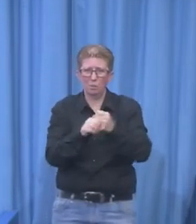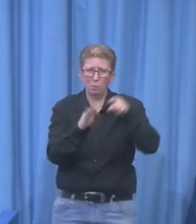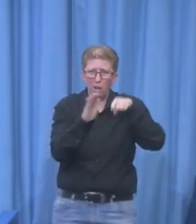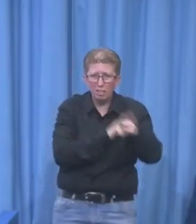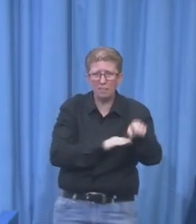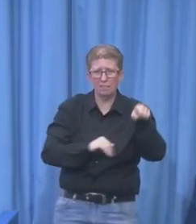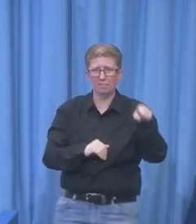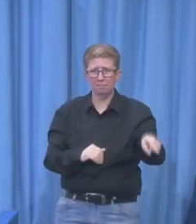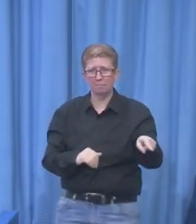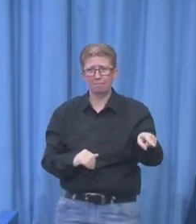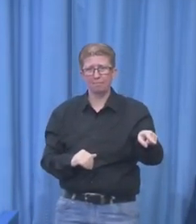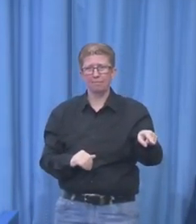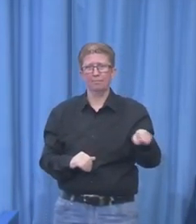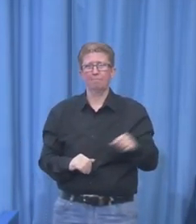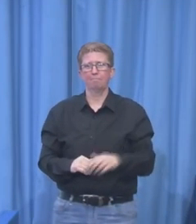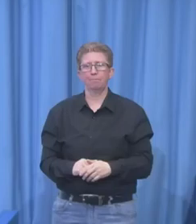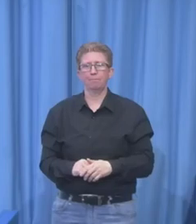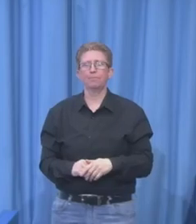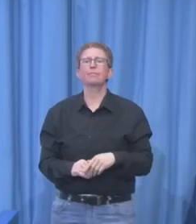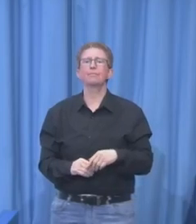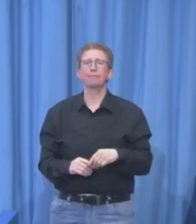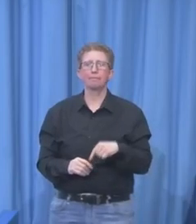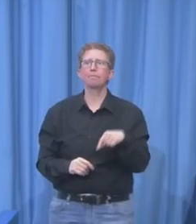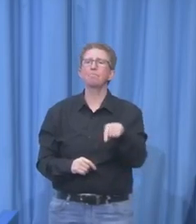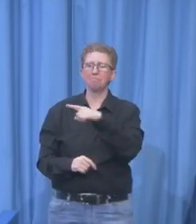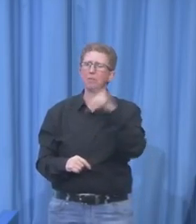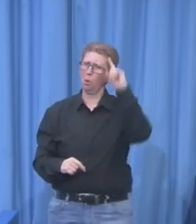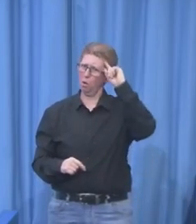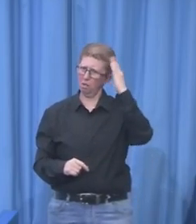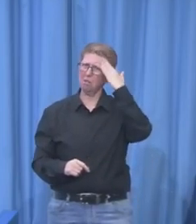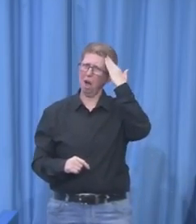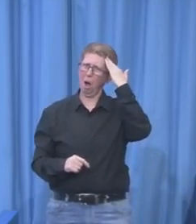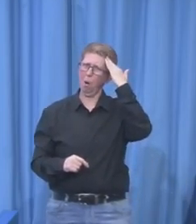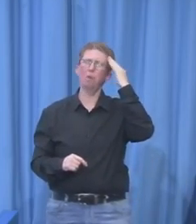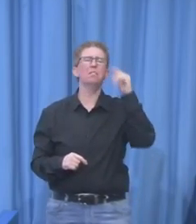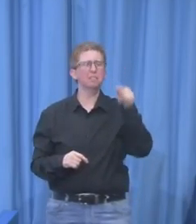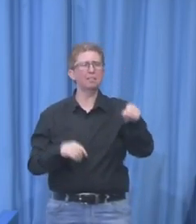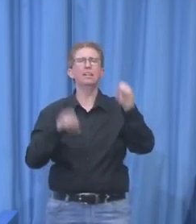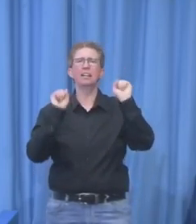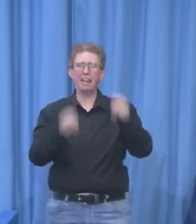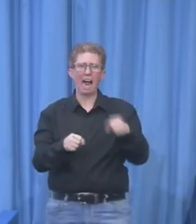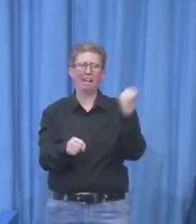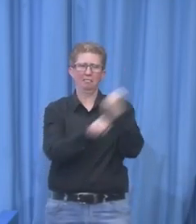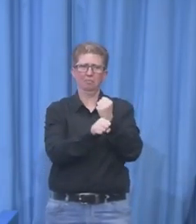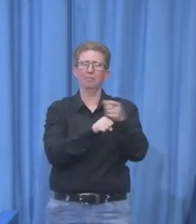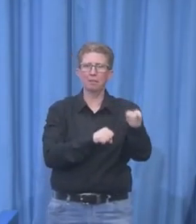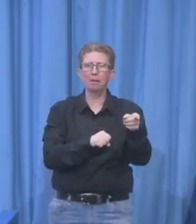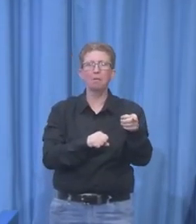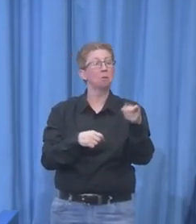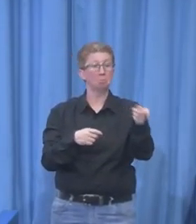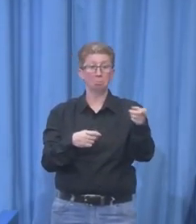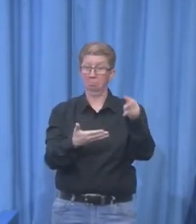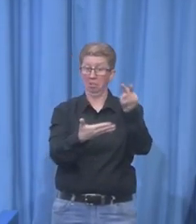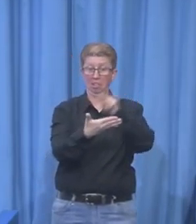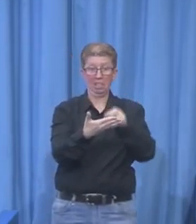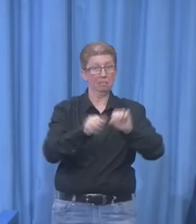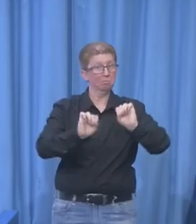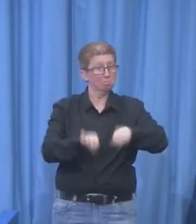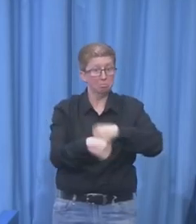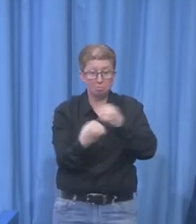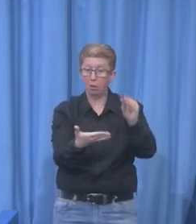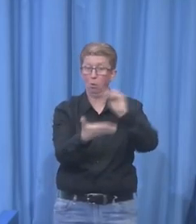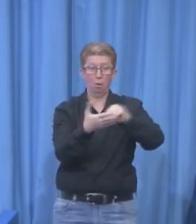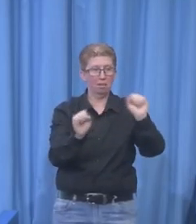to make it work. And here's what I learned, and this is what people need to understand, not people in this room, but people in this